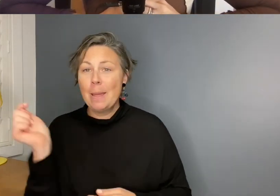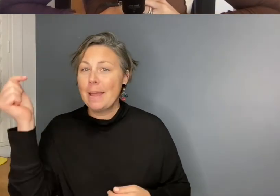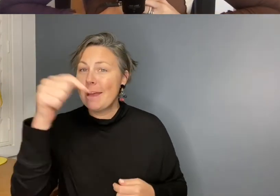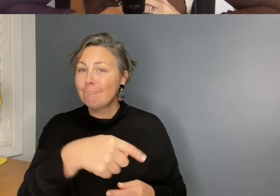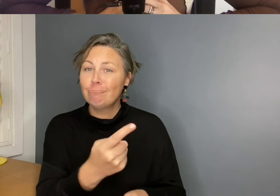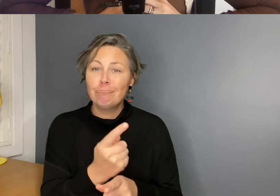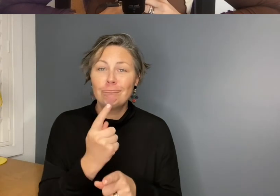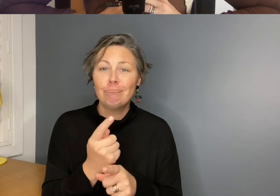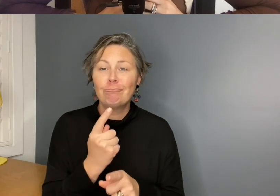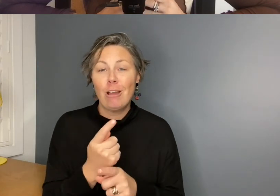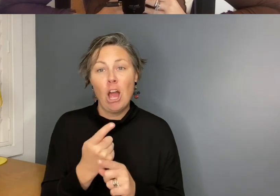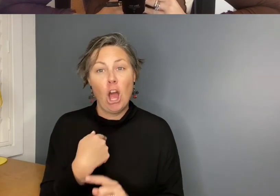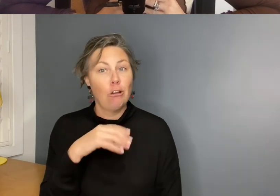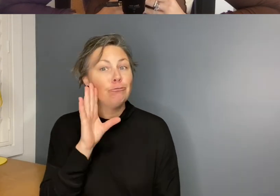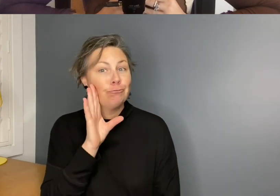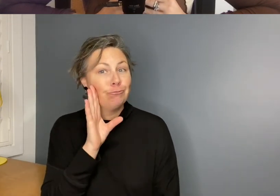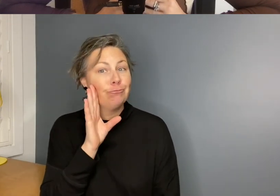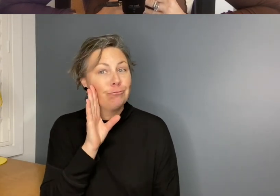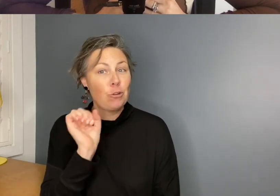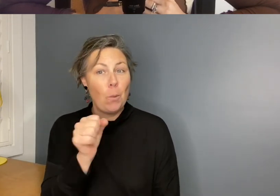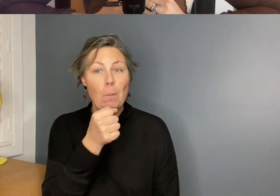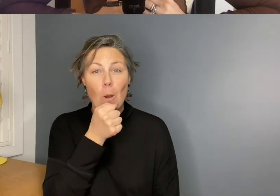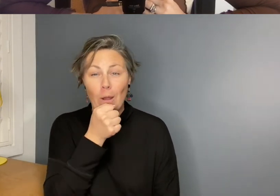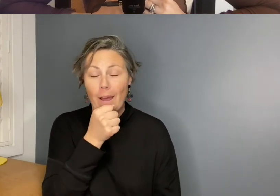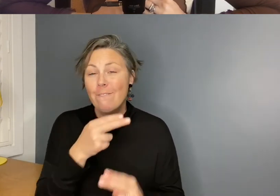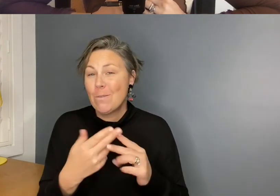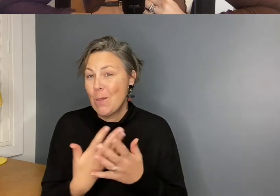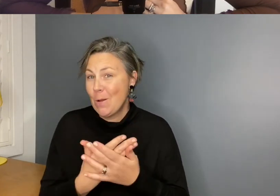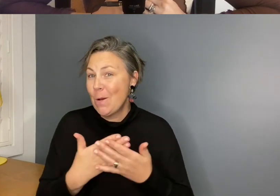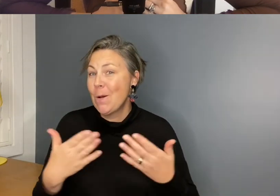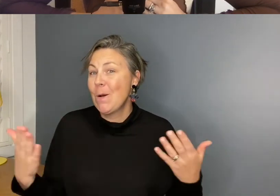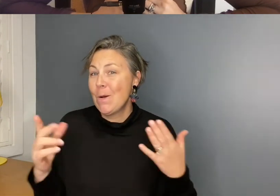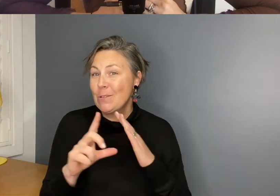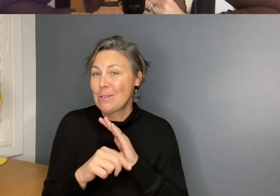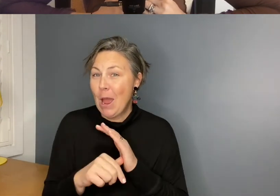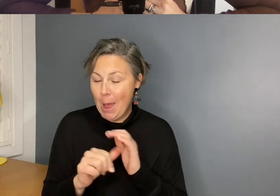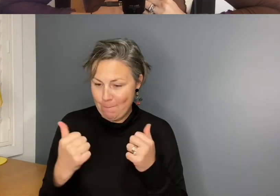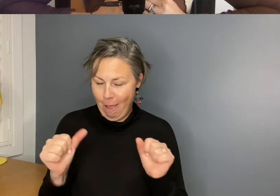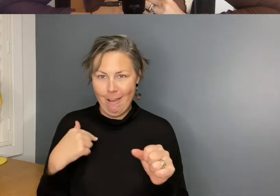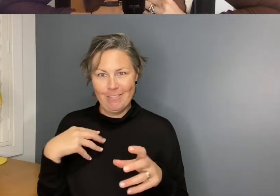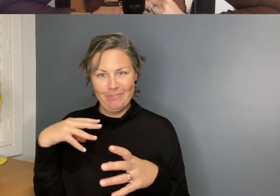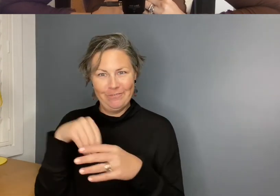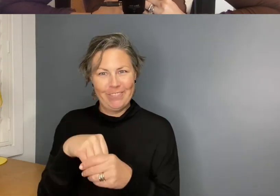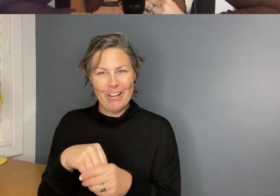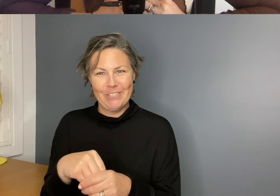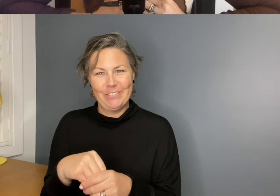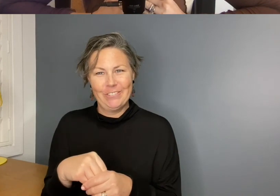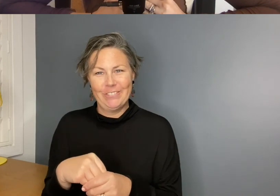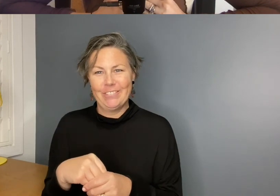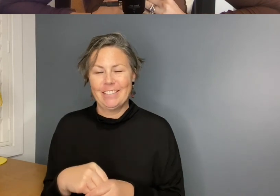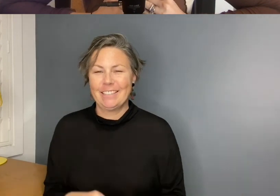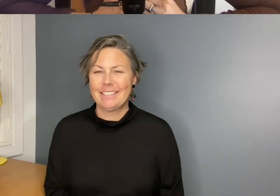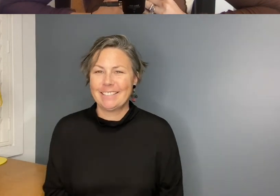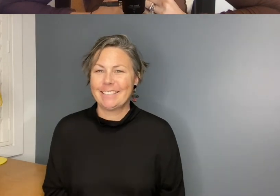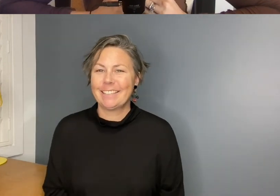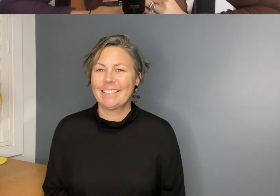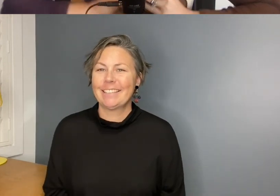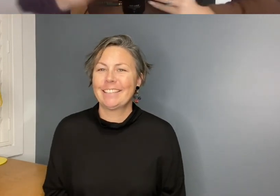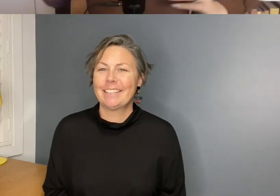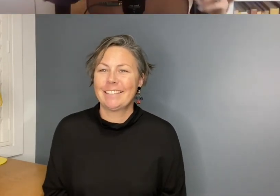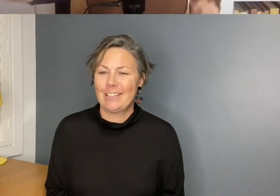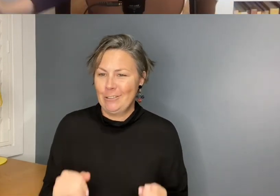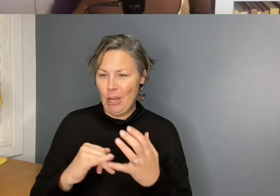two. I've been a listener for a long time, and it's lovely to be part of the process now. Oh, thank you so much. We could chat